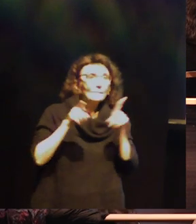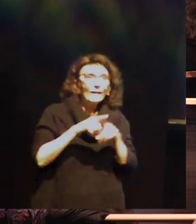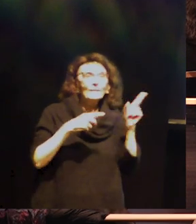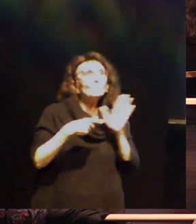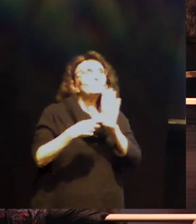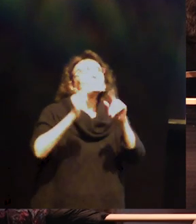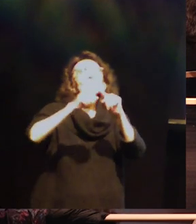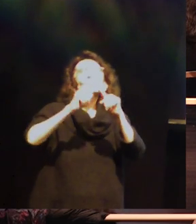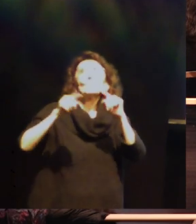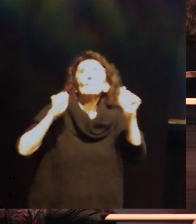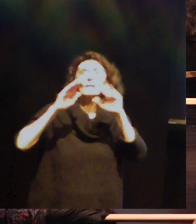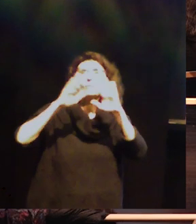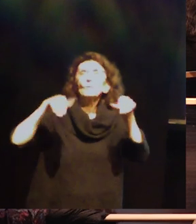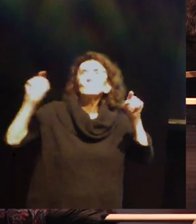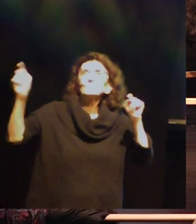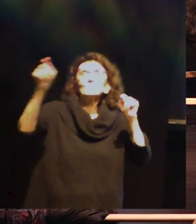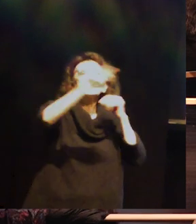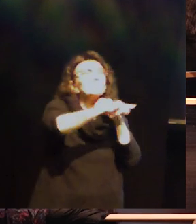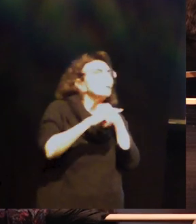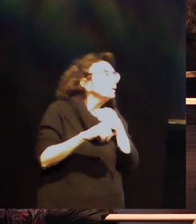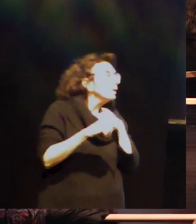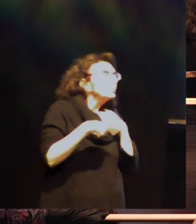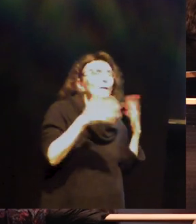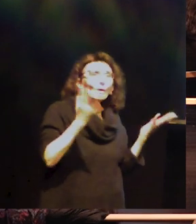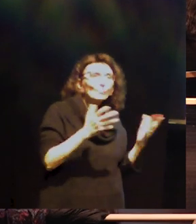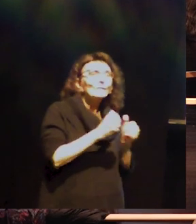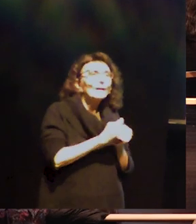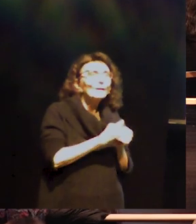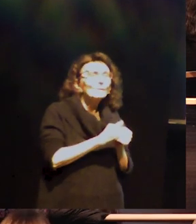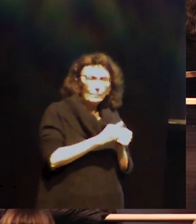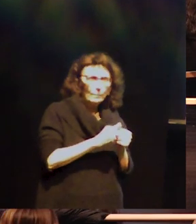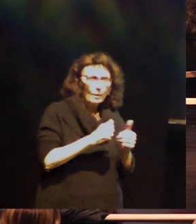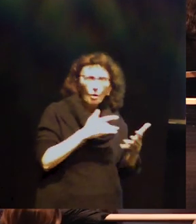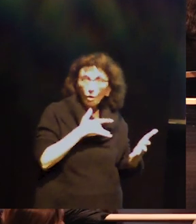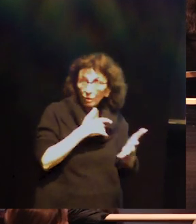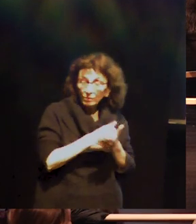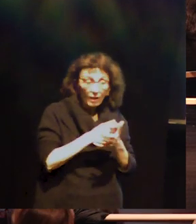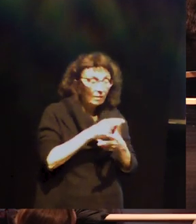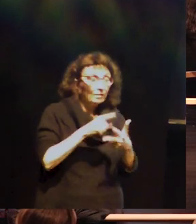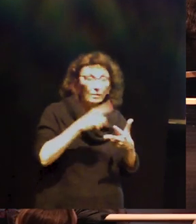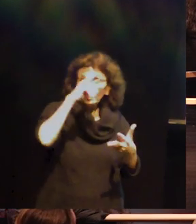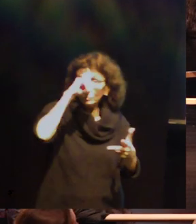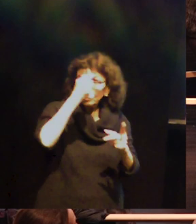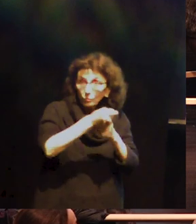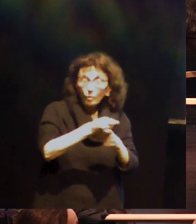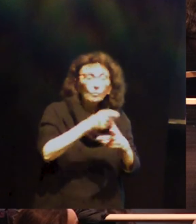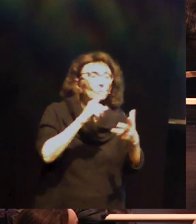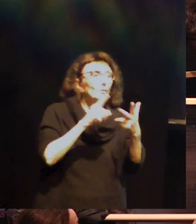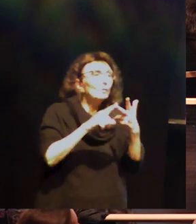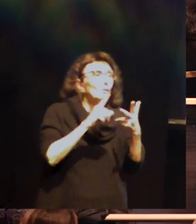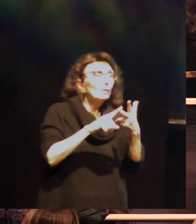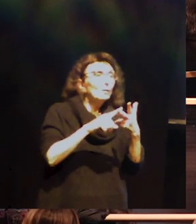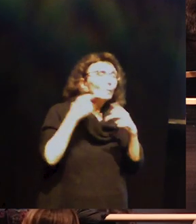one. So when I was speaking to Steve, it was a heart attack, it was a stroke, and then